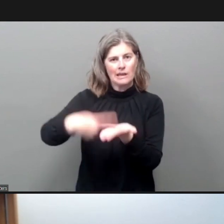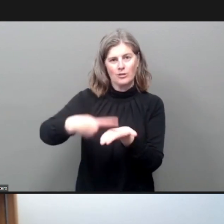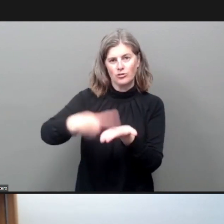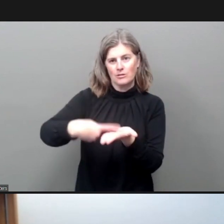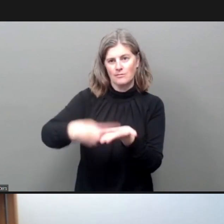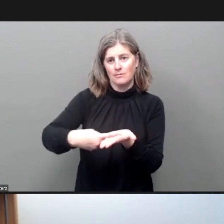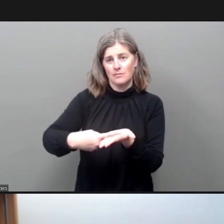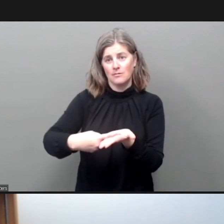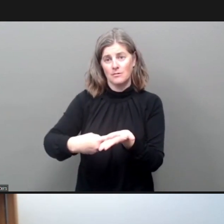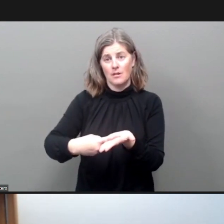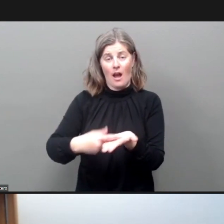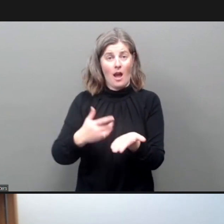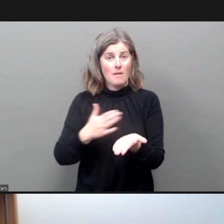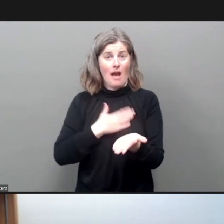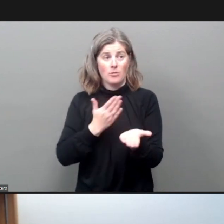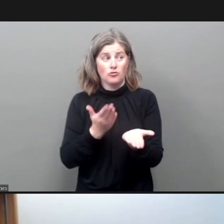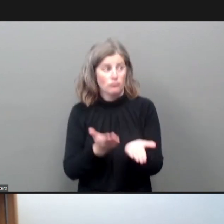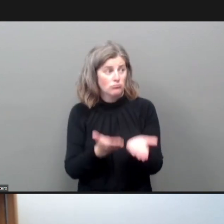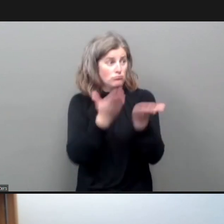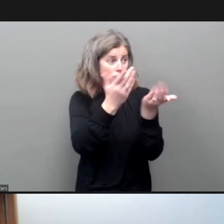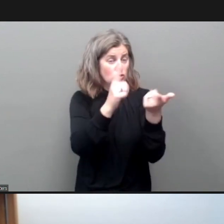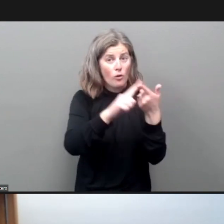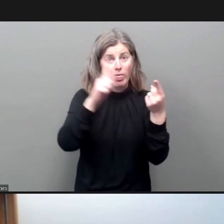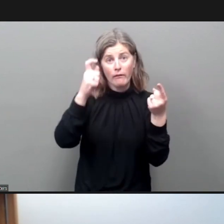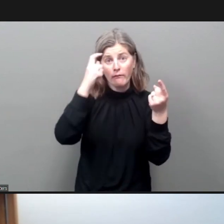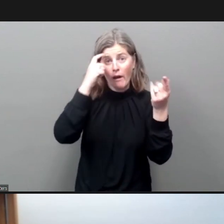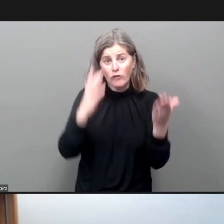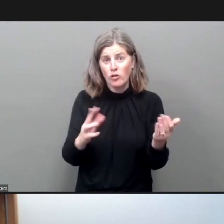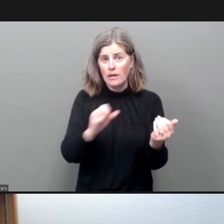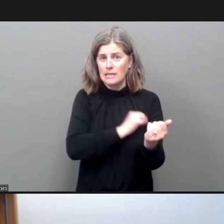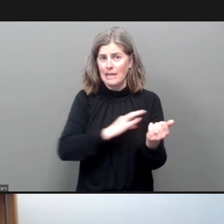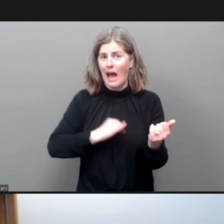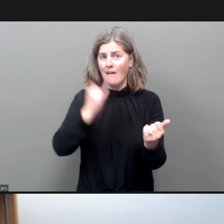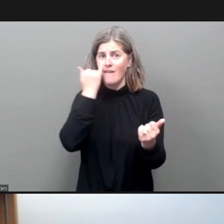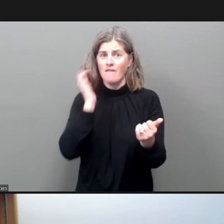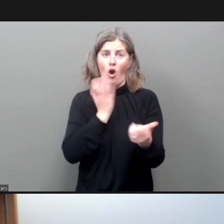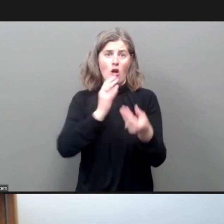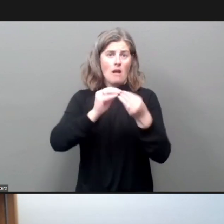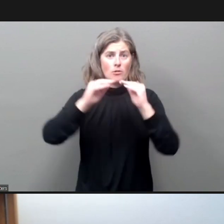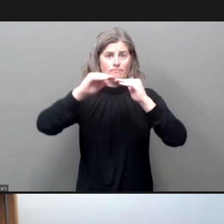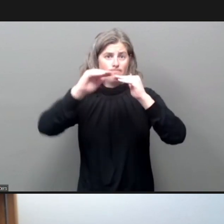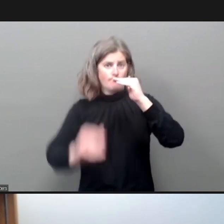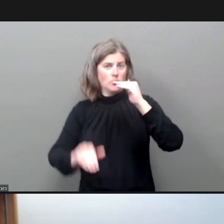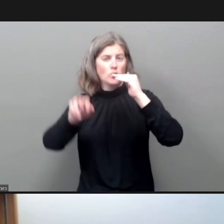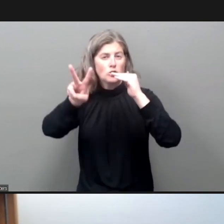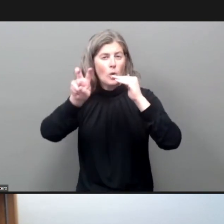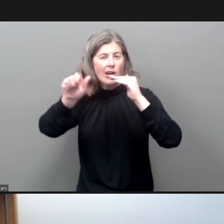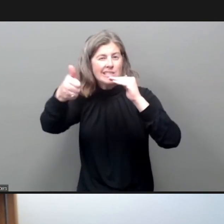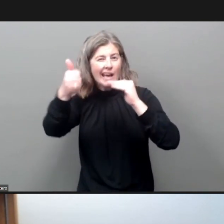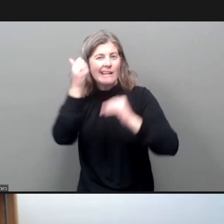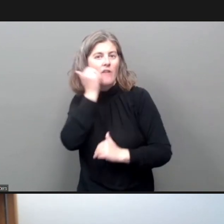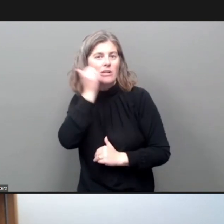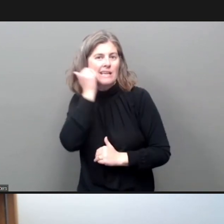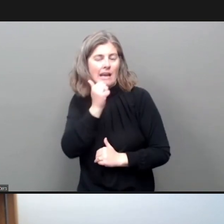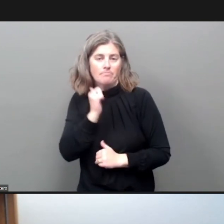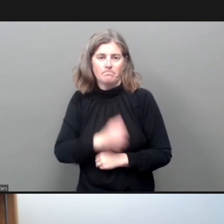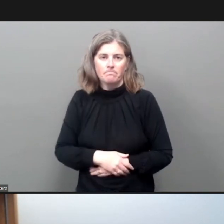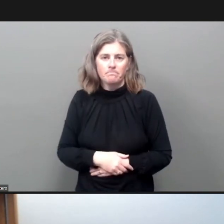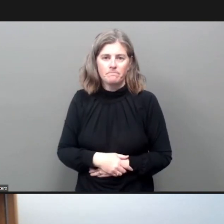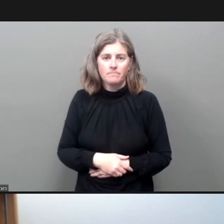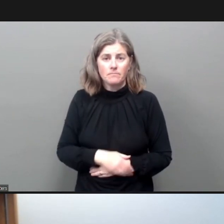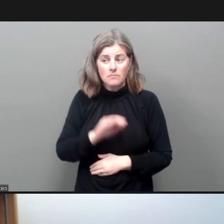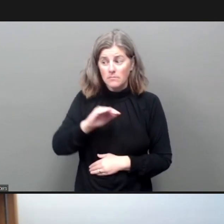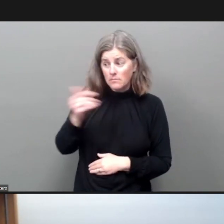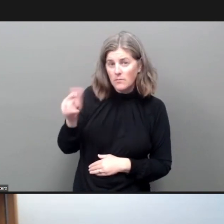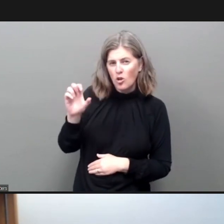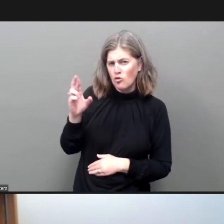be happy to bring it up to the governor and her staff when we get below 210 per day. Christine would probably